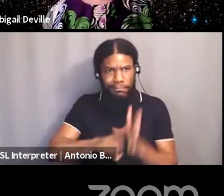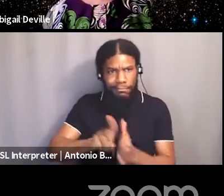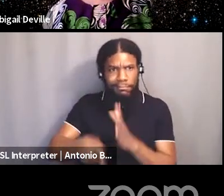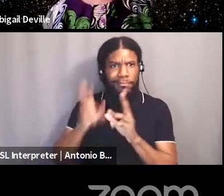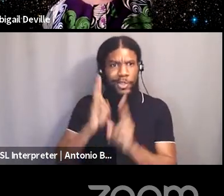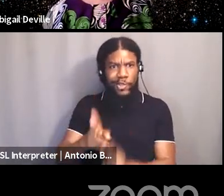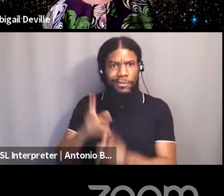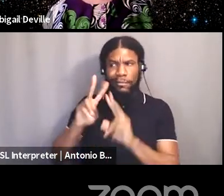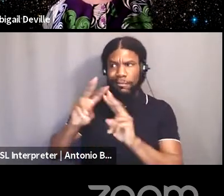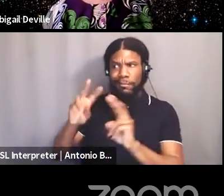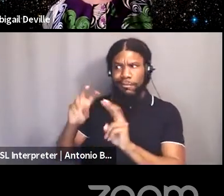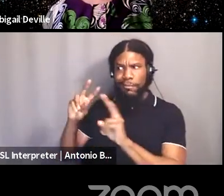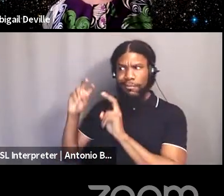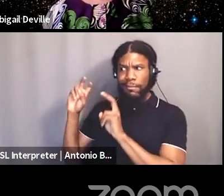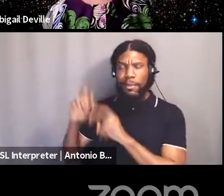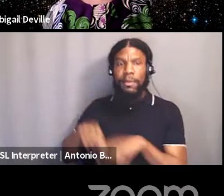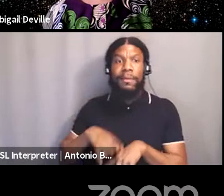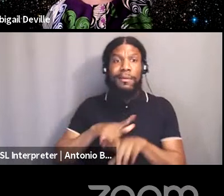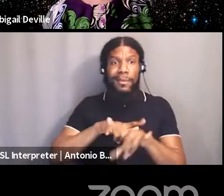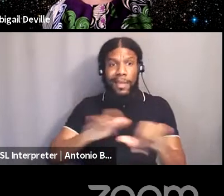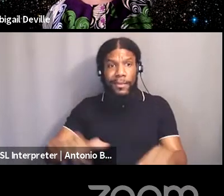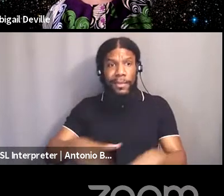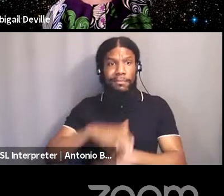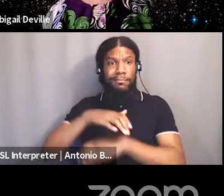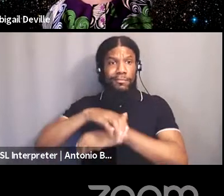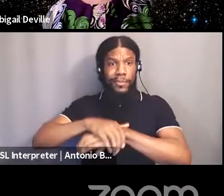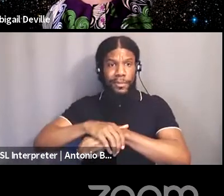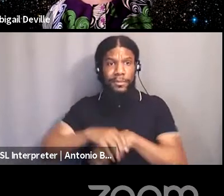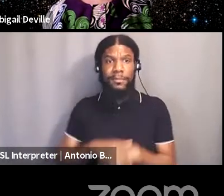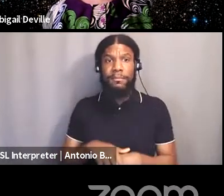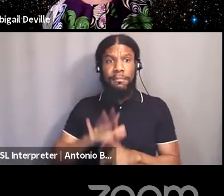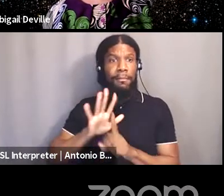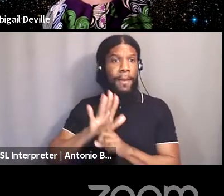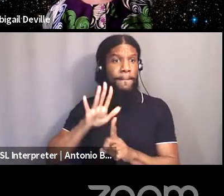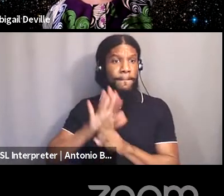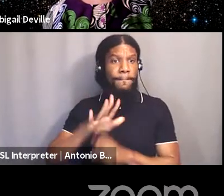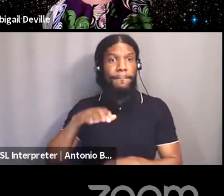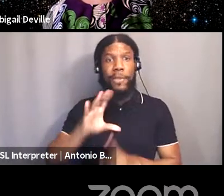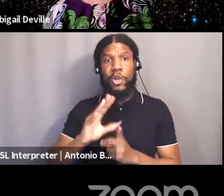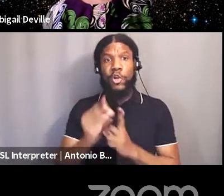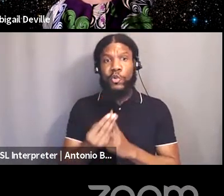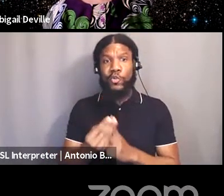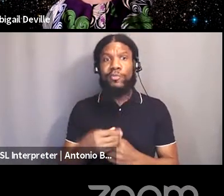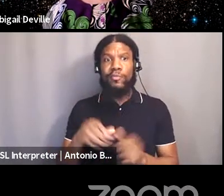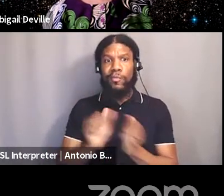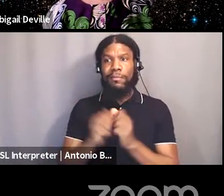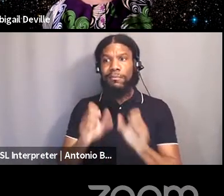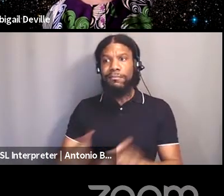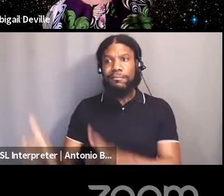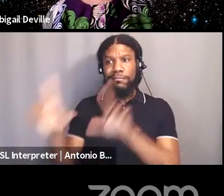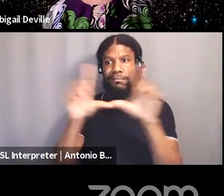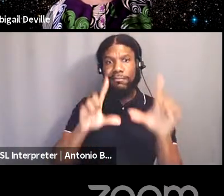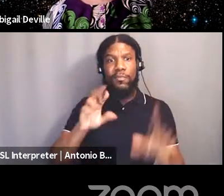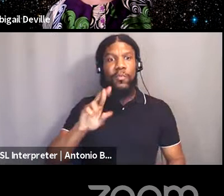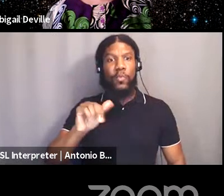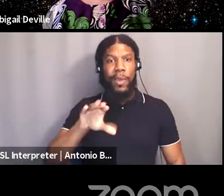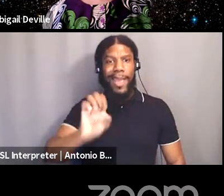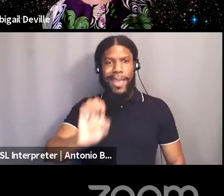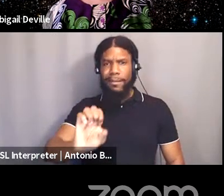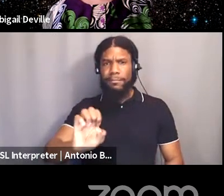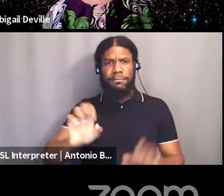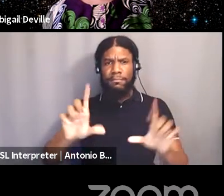deep way at British popular culture through the lens of race. And I would love for you to talk about